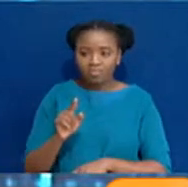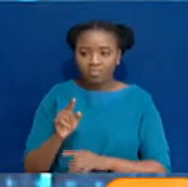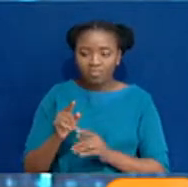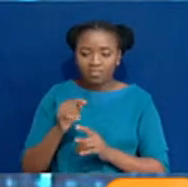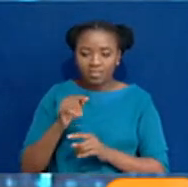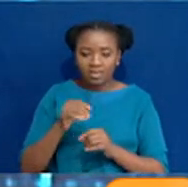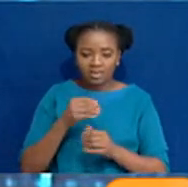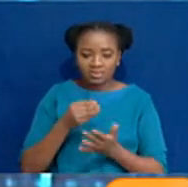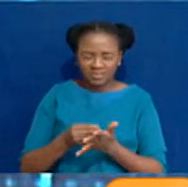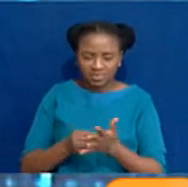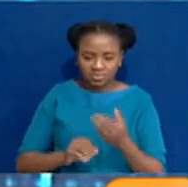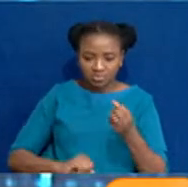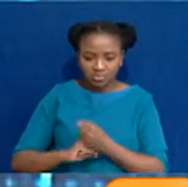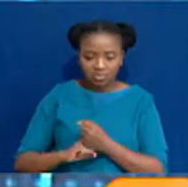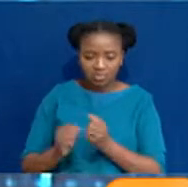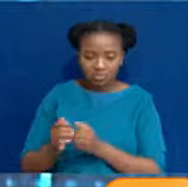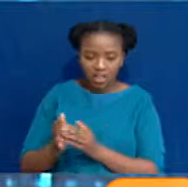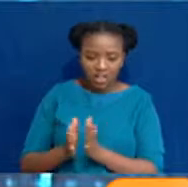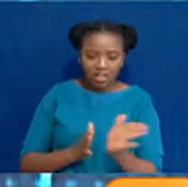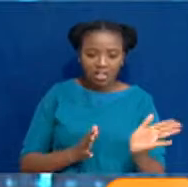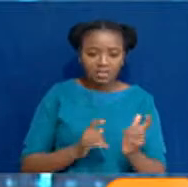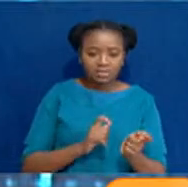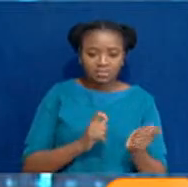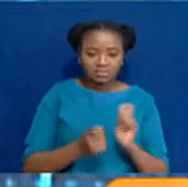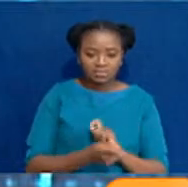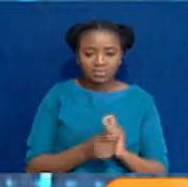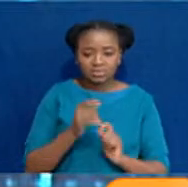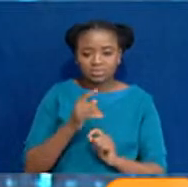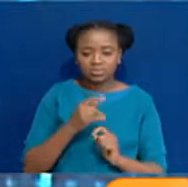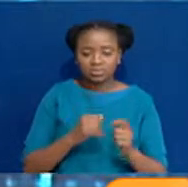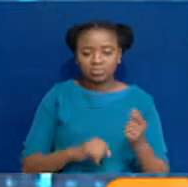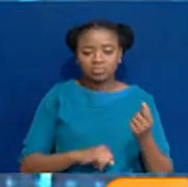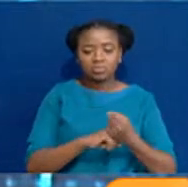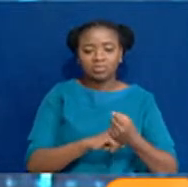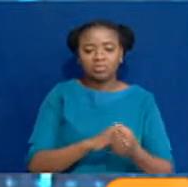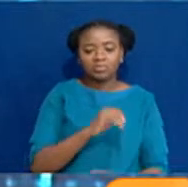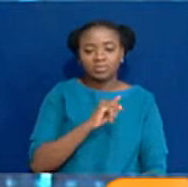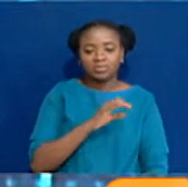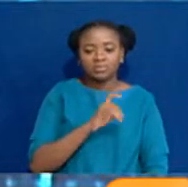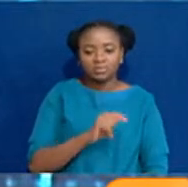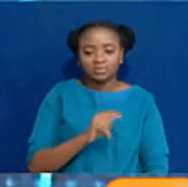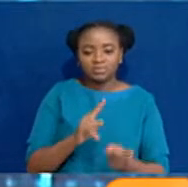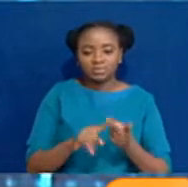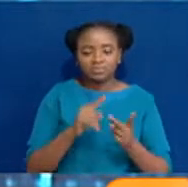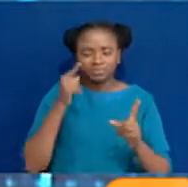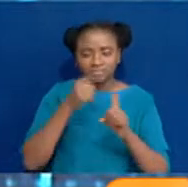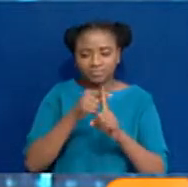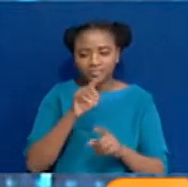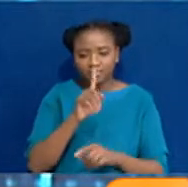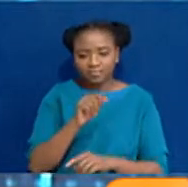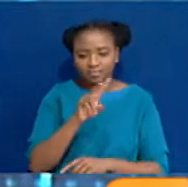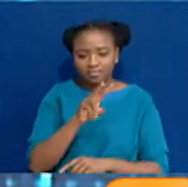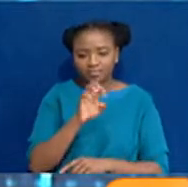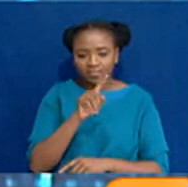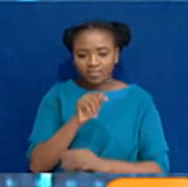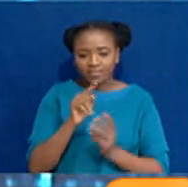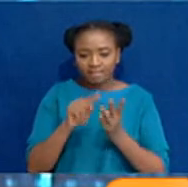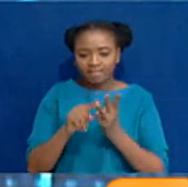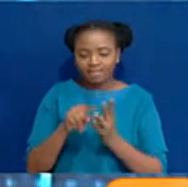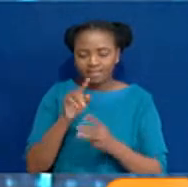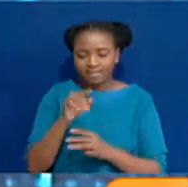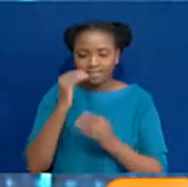by to deployment of ICT infrastructure, targeting TVET, targeting the judiciary, and